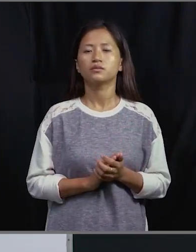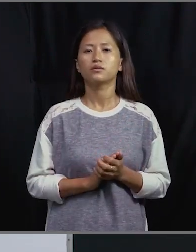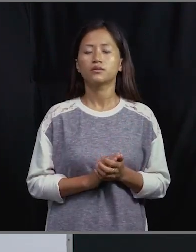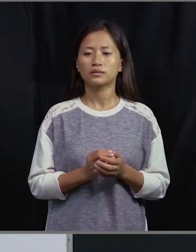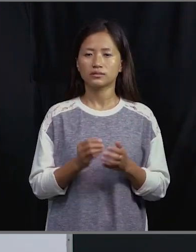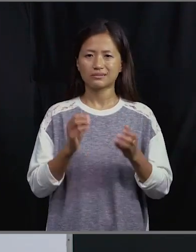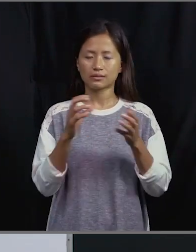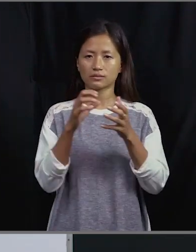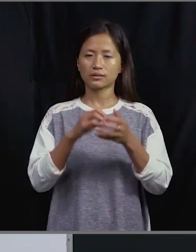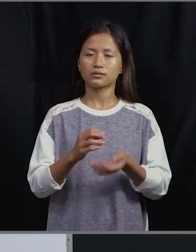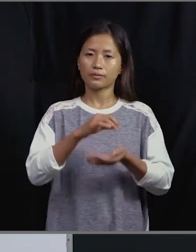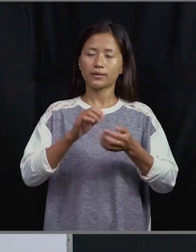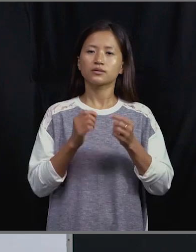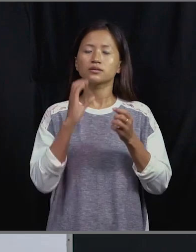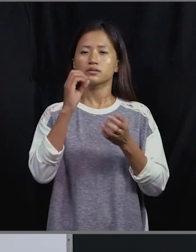contains